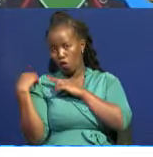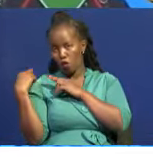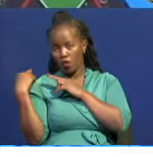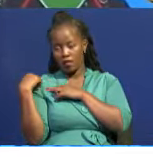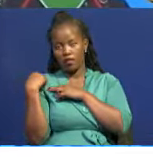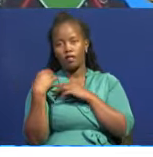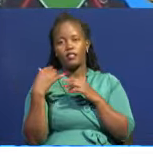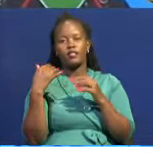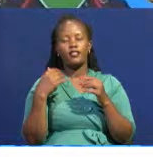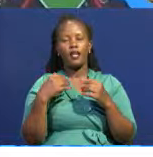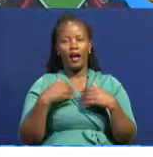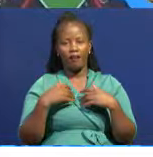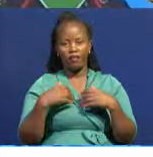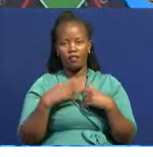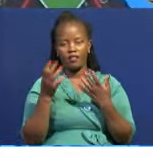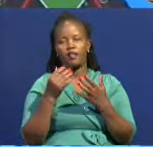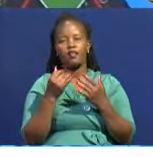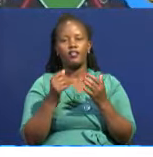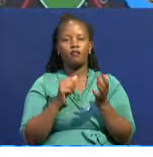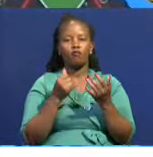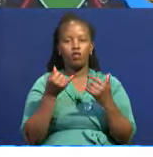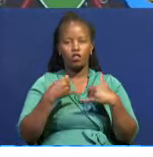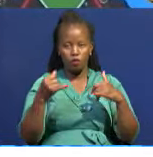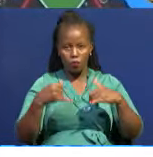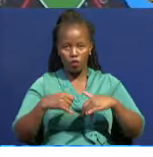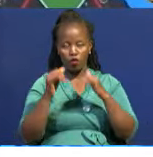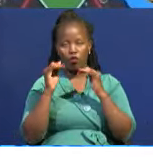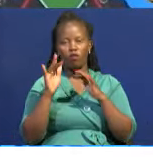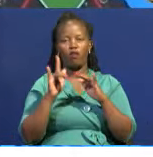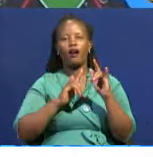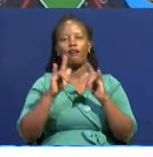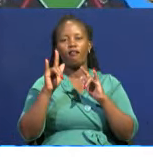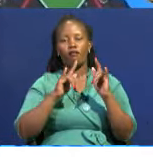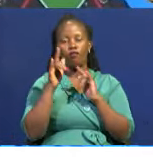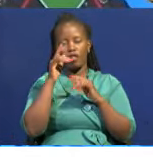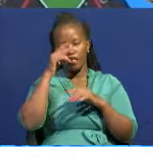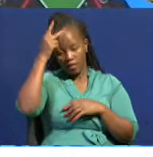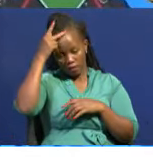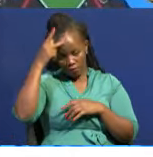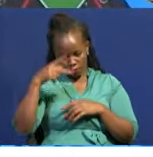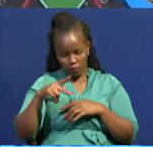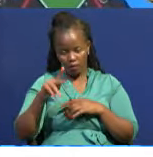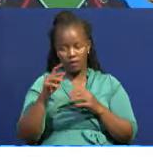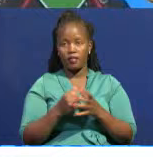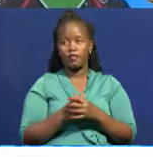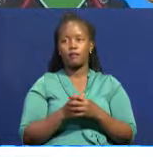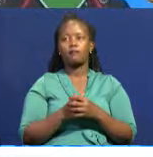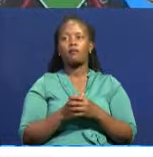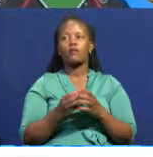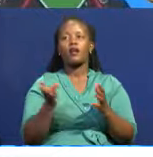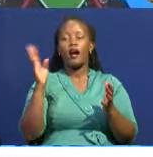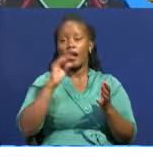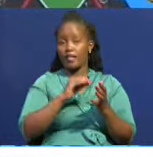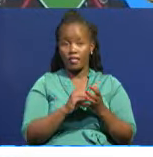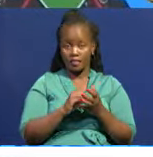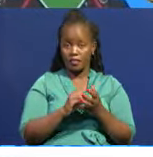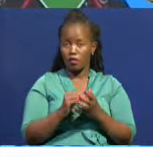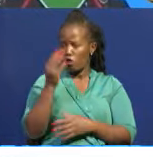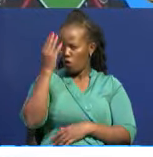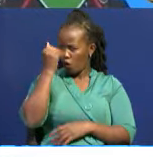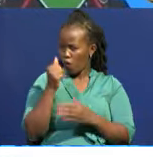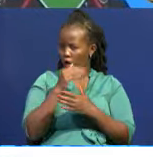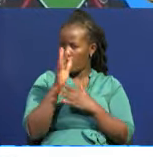the formulation and implementation of foreign policy. This, I repeat, is the reason we